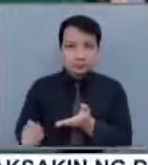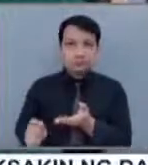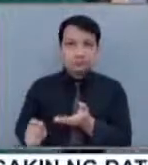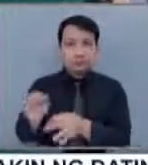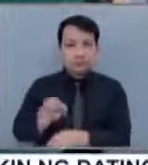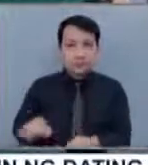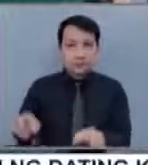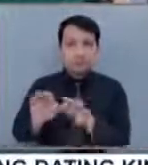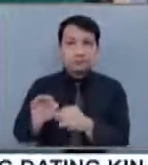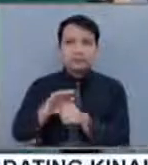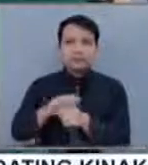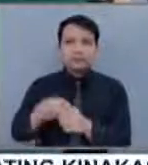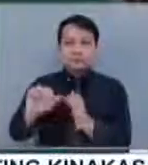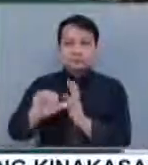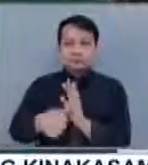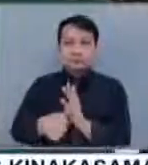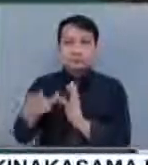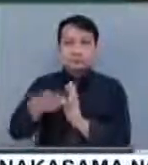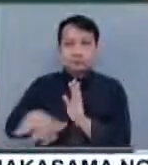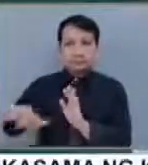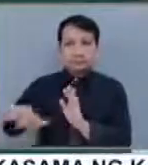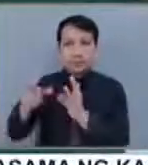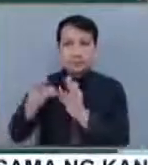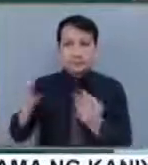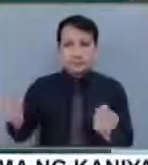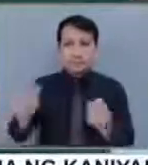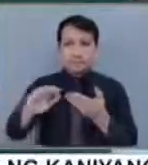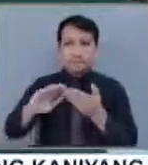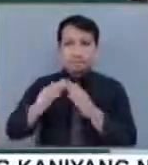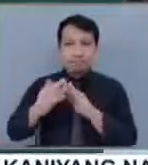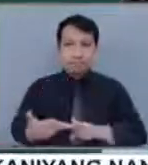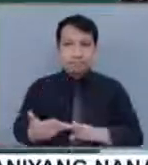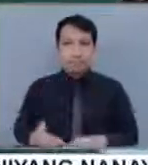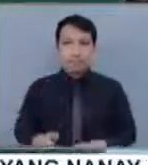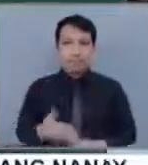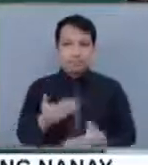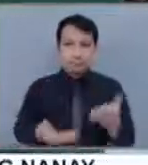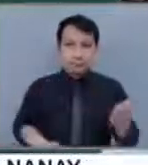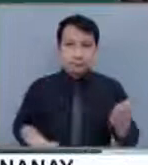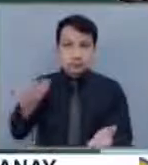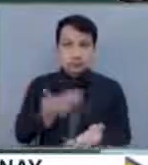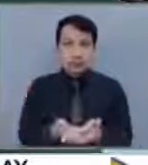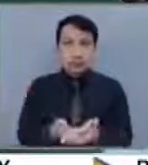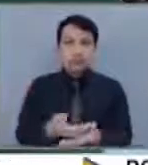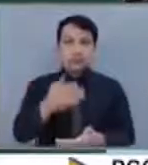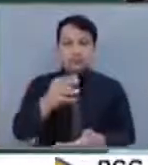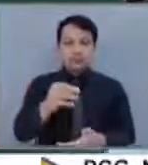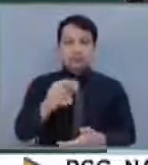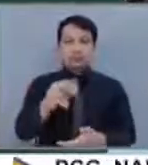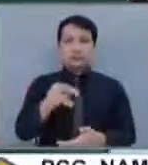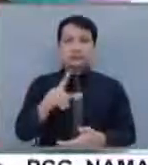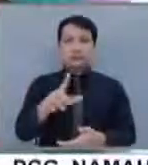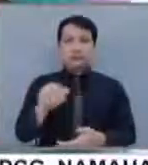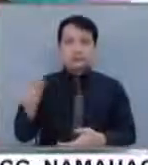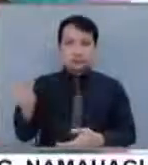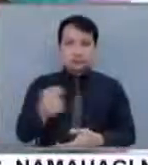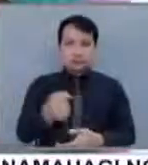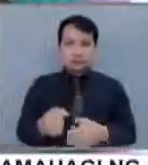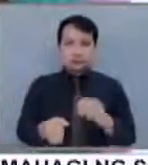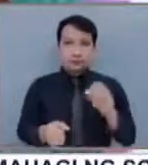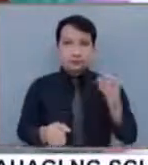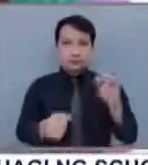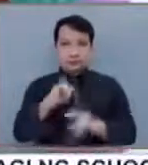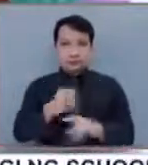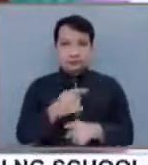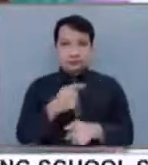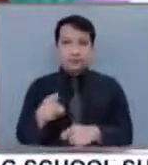the need to resolve these conflicts peacefully. Ngayon lang kasi nakadalo sa Senado si Manalo simula nang ma-appoint ito noong July 1. Kaya